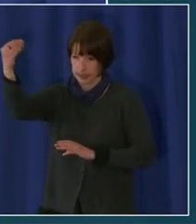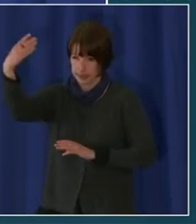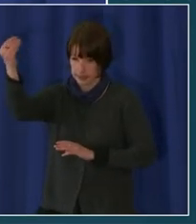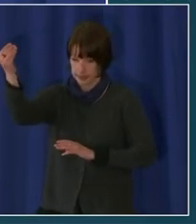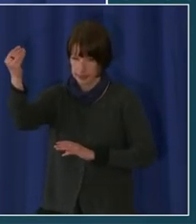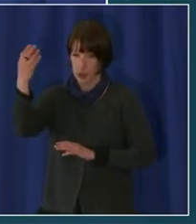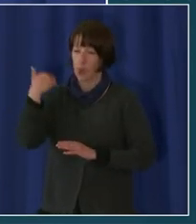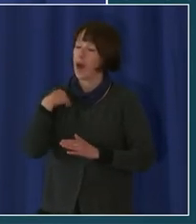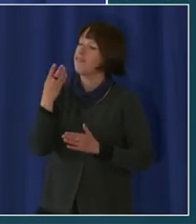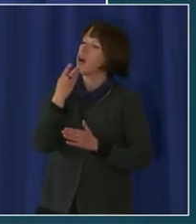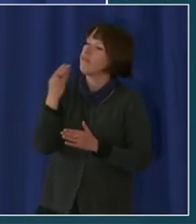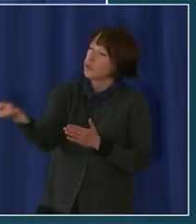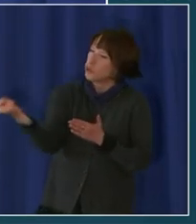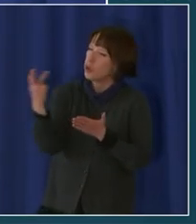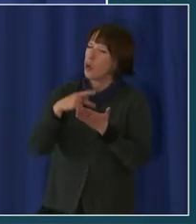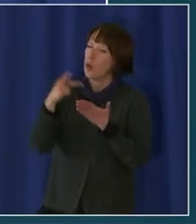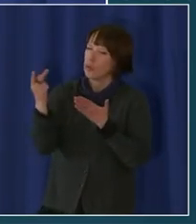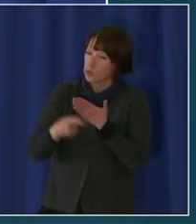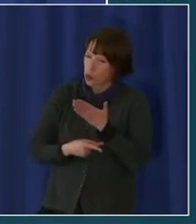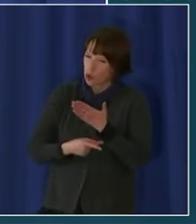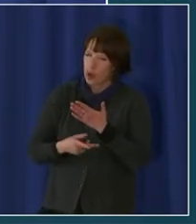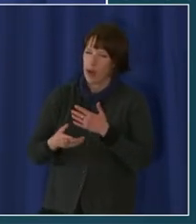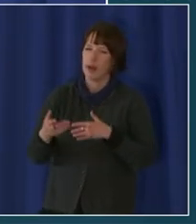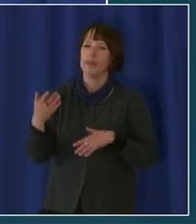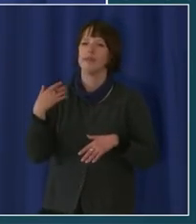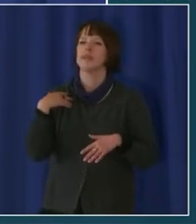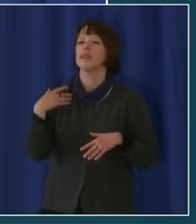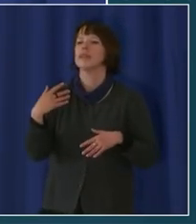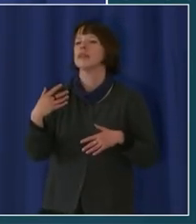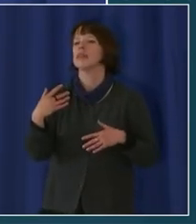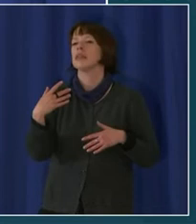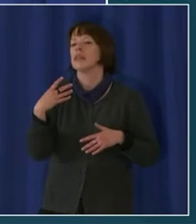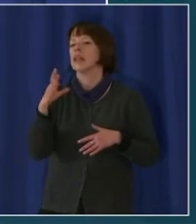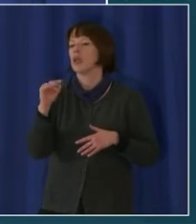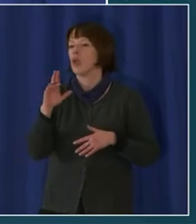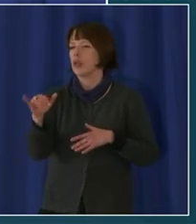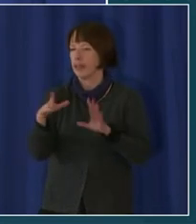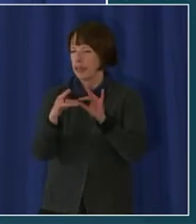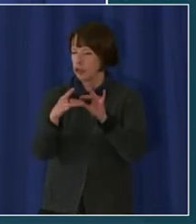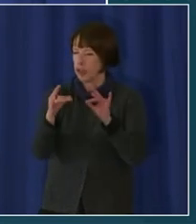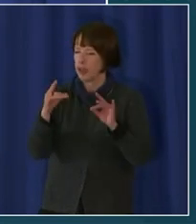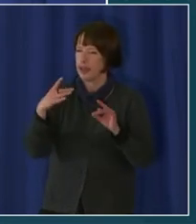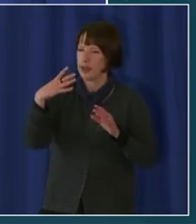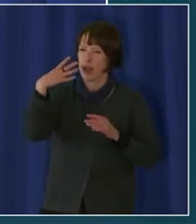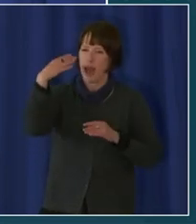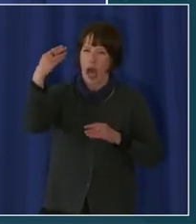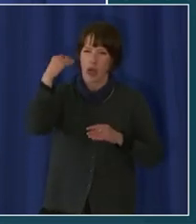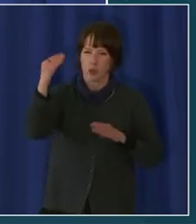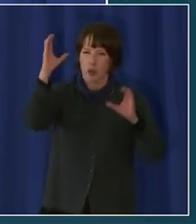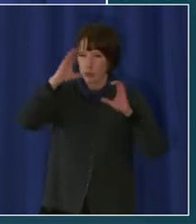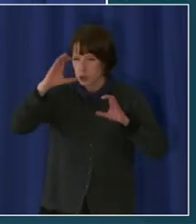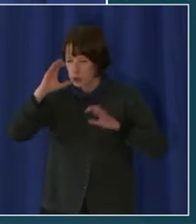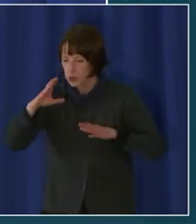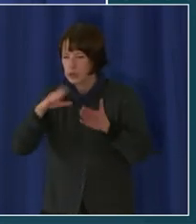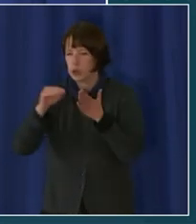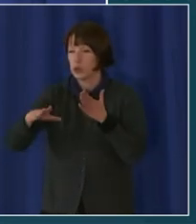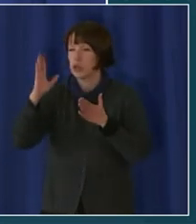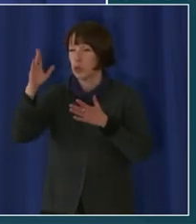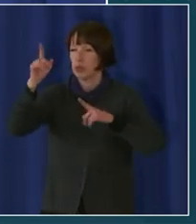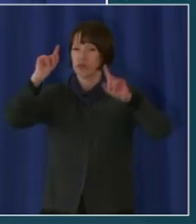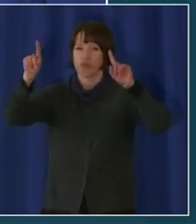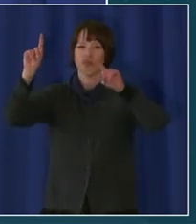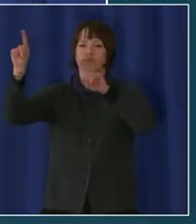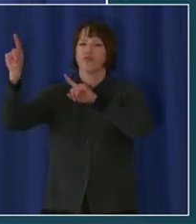couple of programs. So Corey mentioned Outdoor Pursuits is a good example where students will be going to different